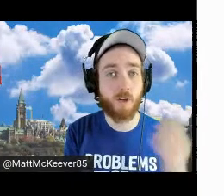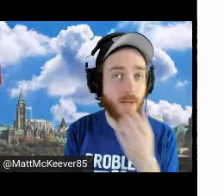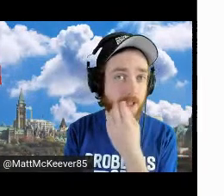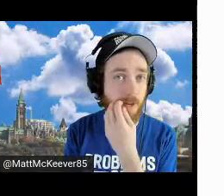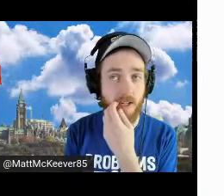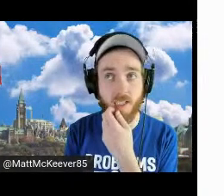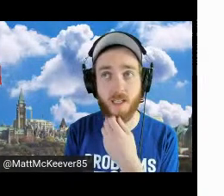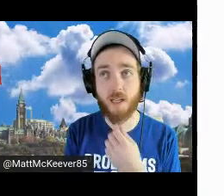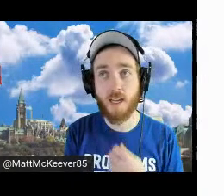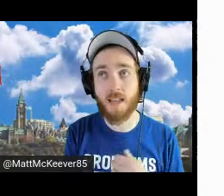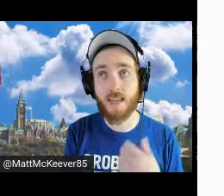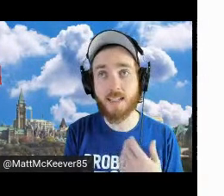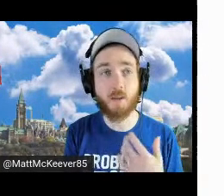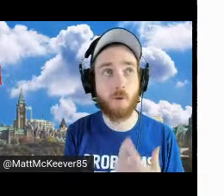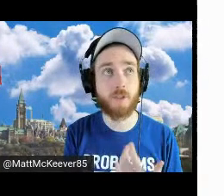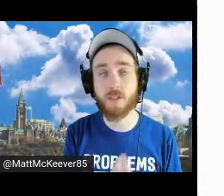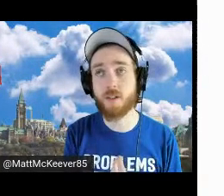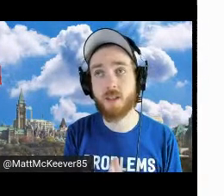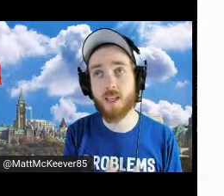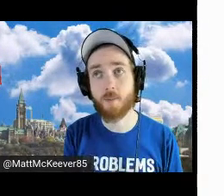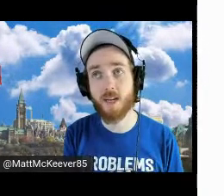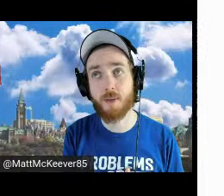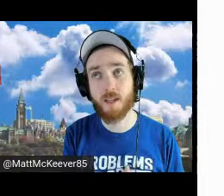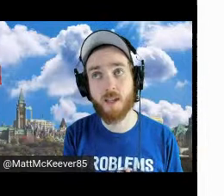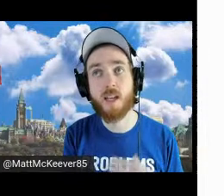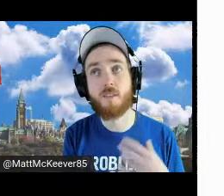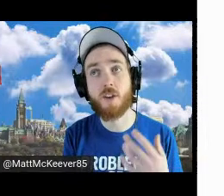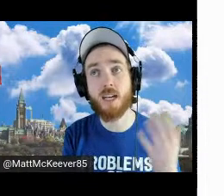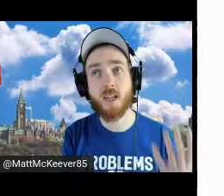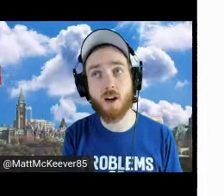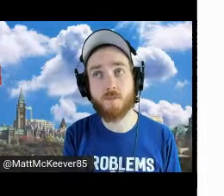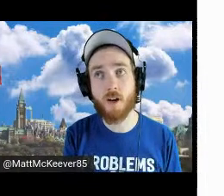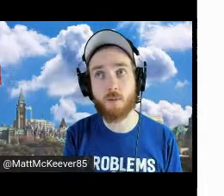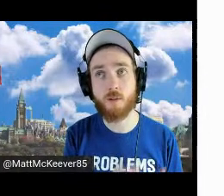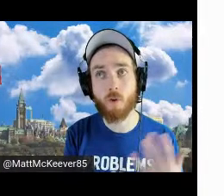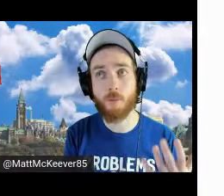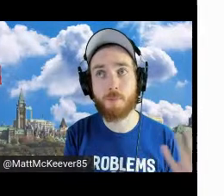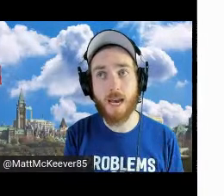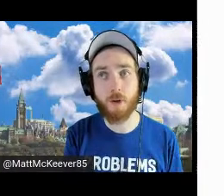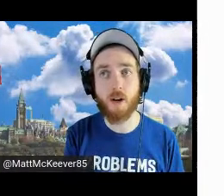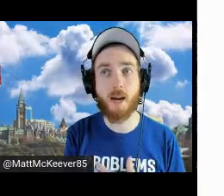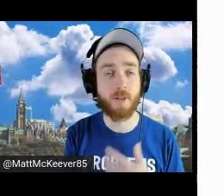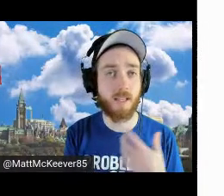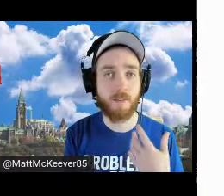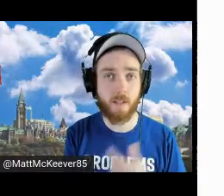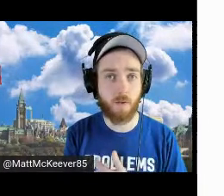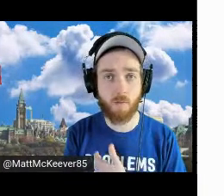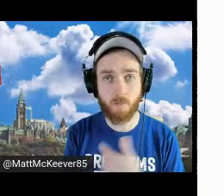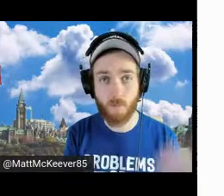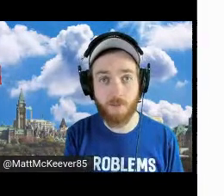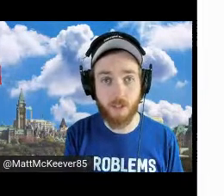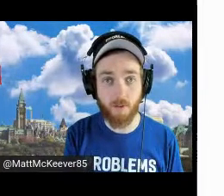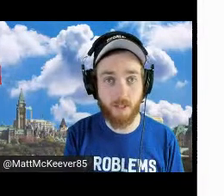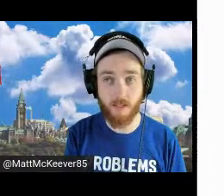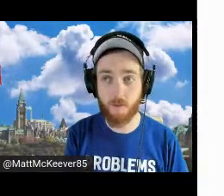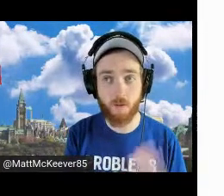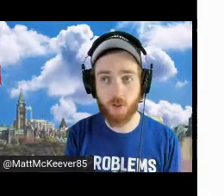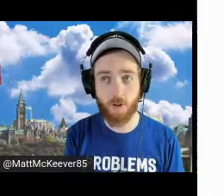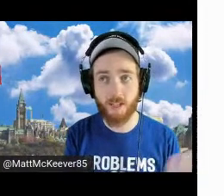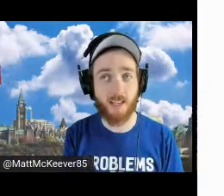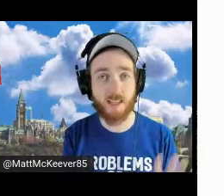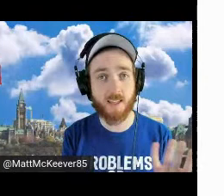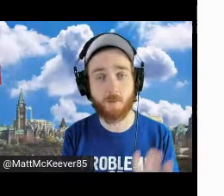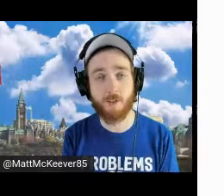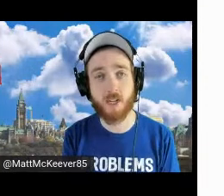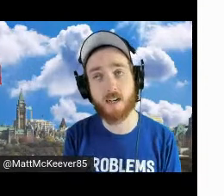give us real benchmarks. And that's the most concerning thing, in my opinion. If you guys aren't following Roman Baber, I believe that you have a duty, if you